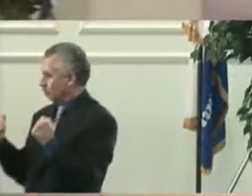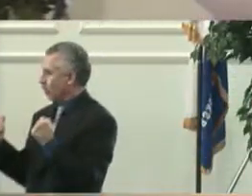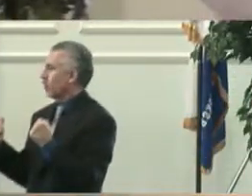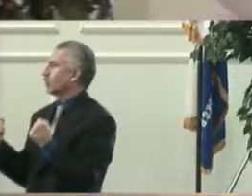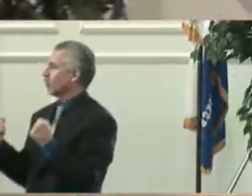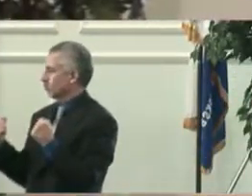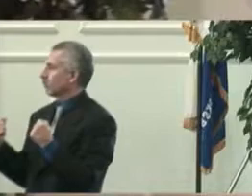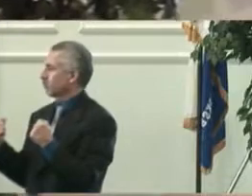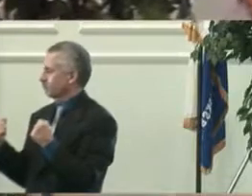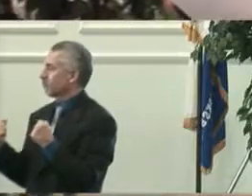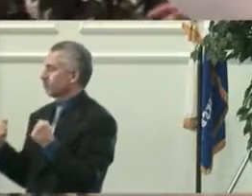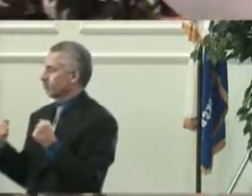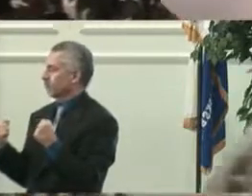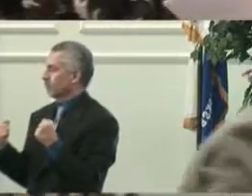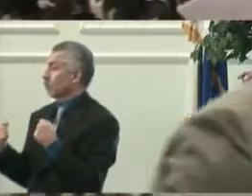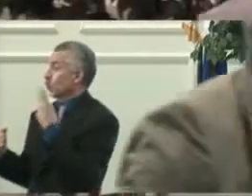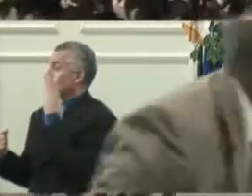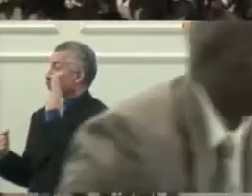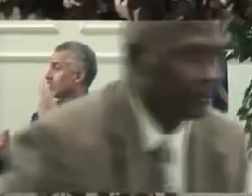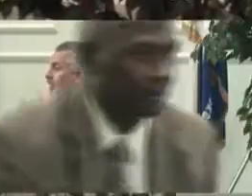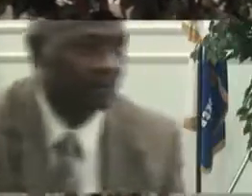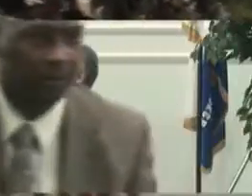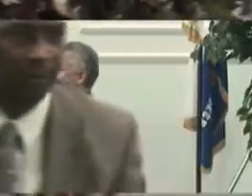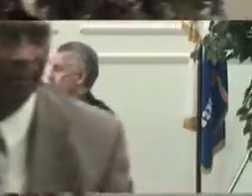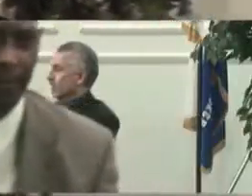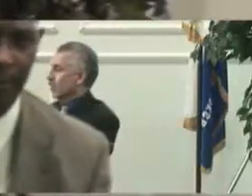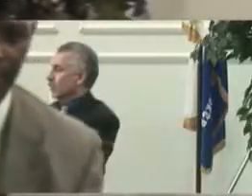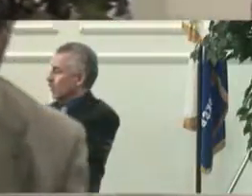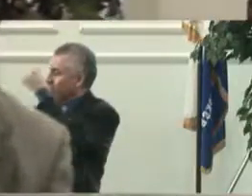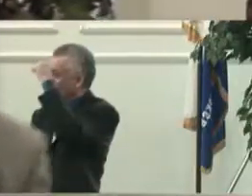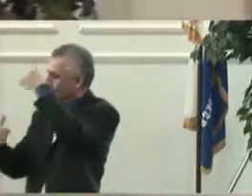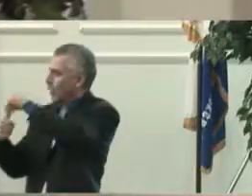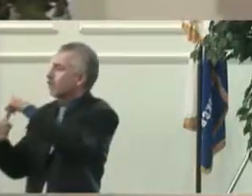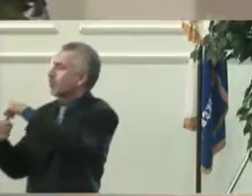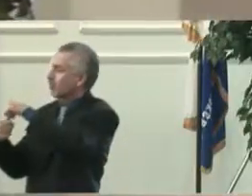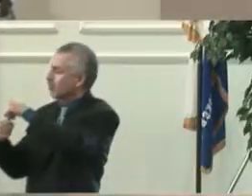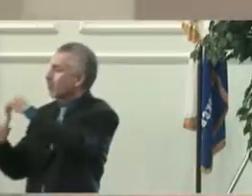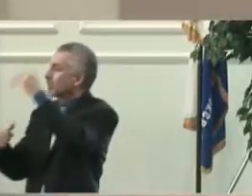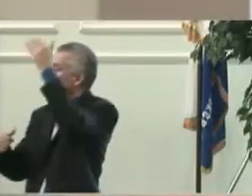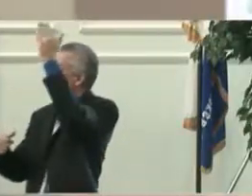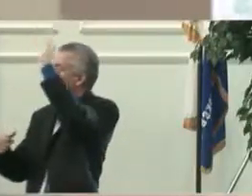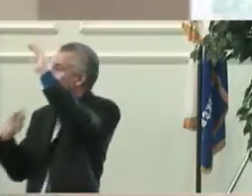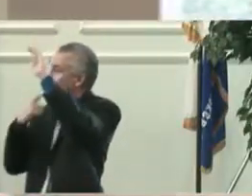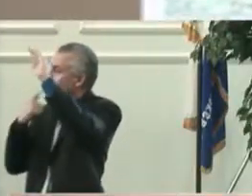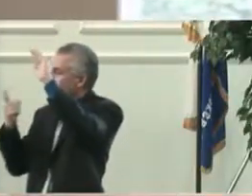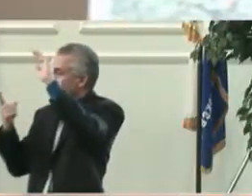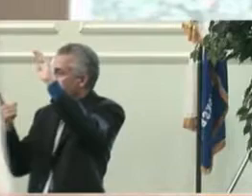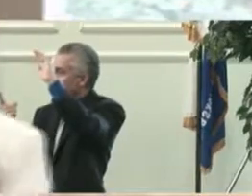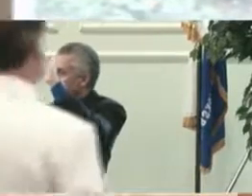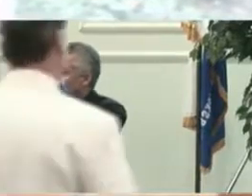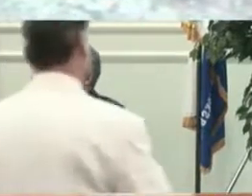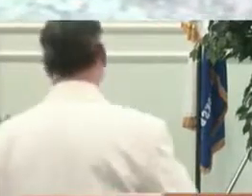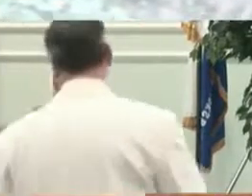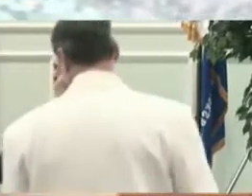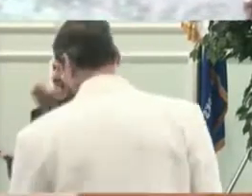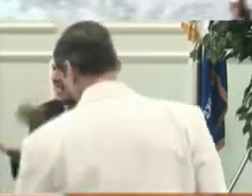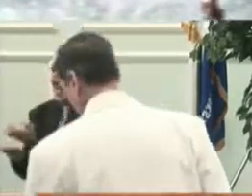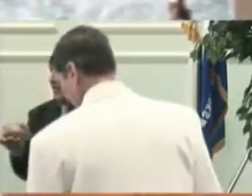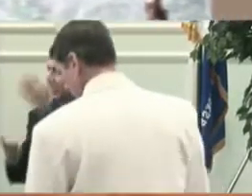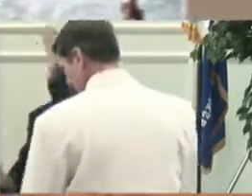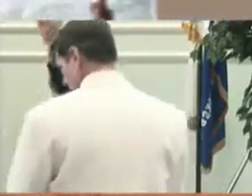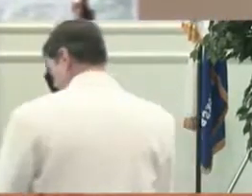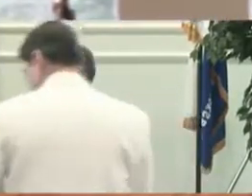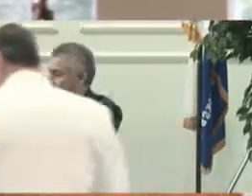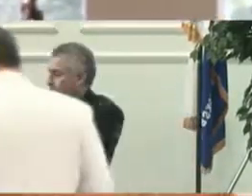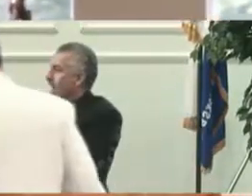that when we see it happening, we can come to that point of believing. Amen? Believing